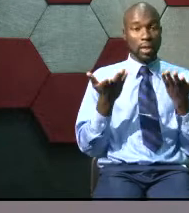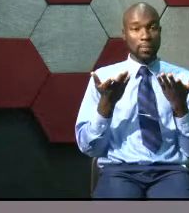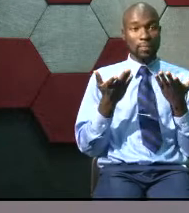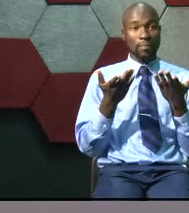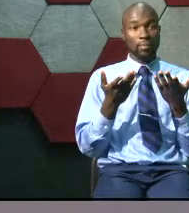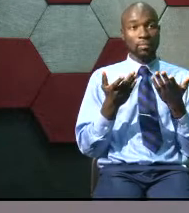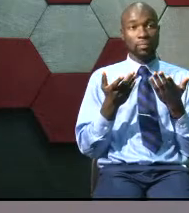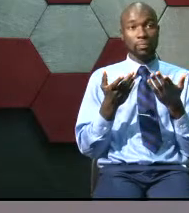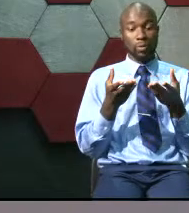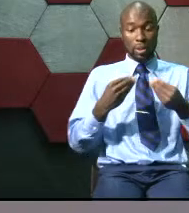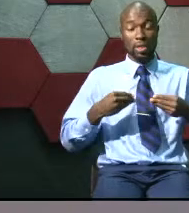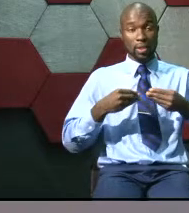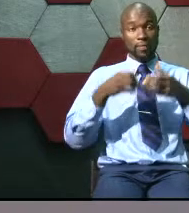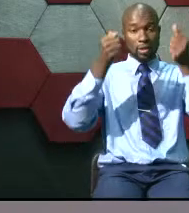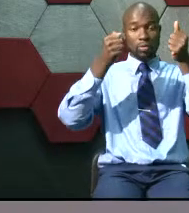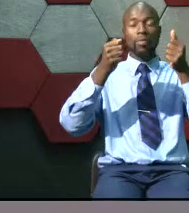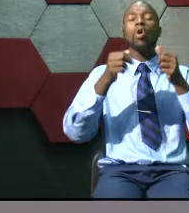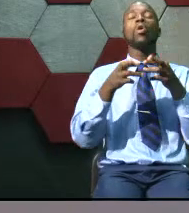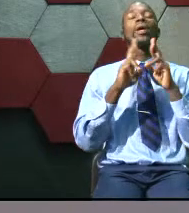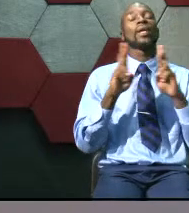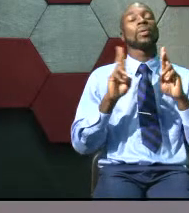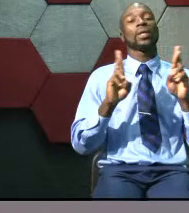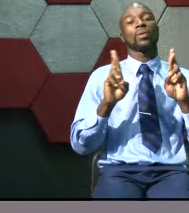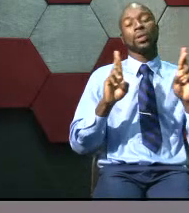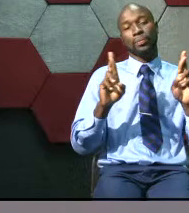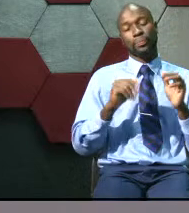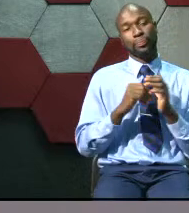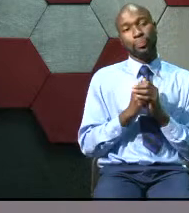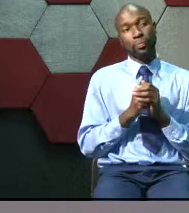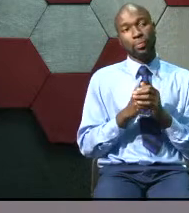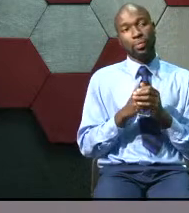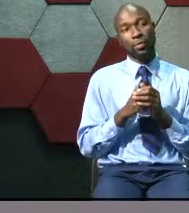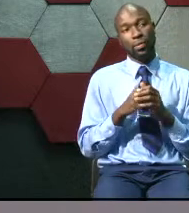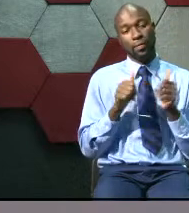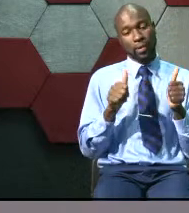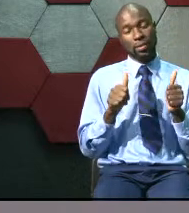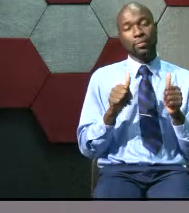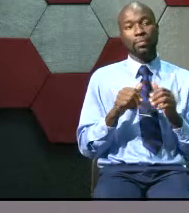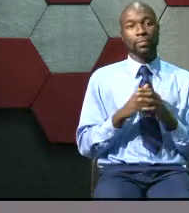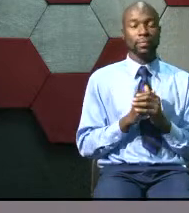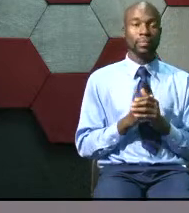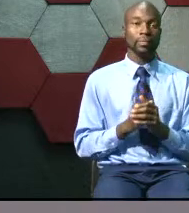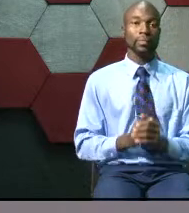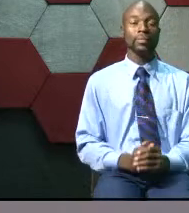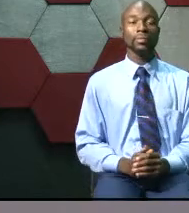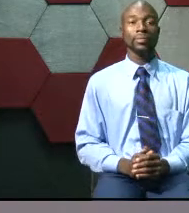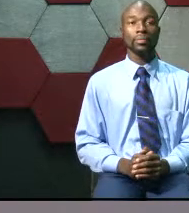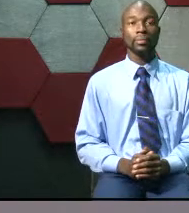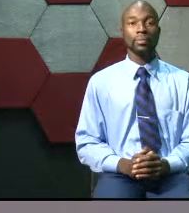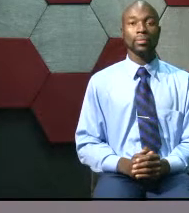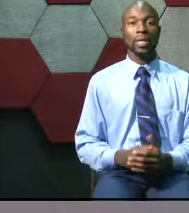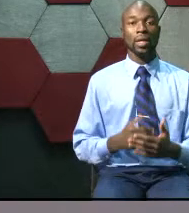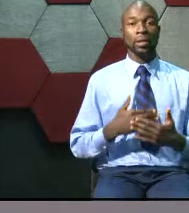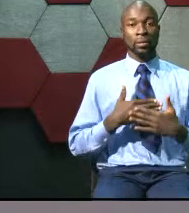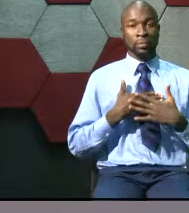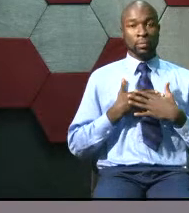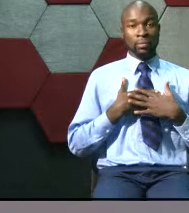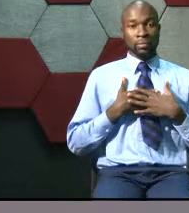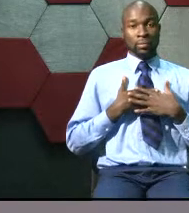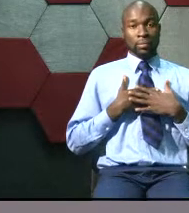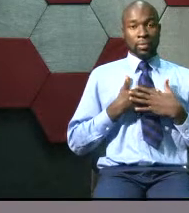trophy. All right. Yep. All right. Without much further ado, deep breaths. I